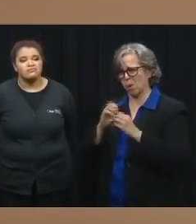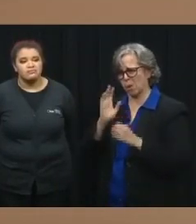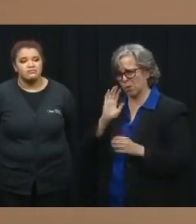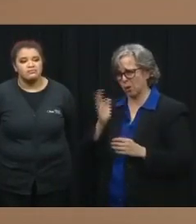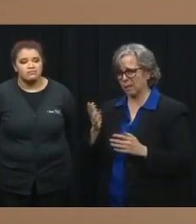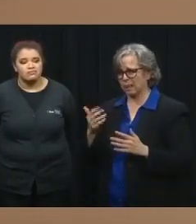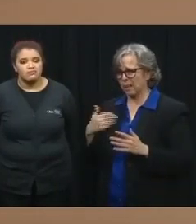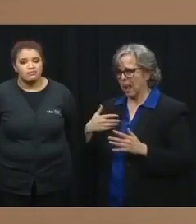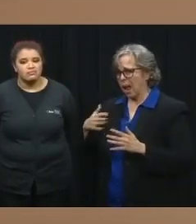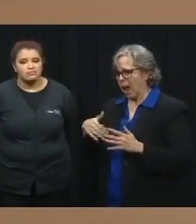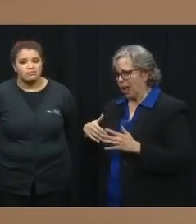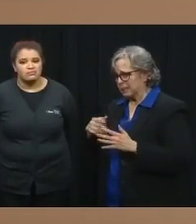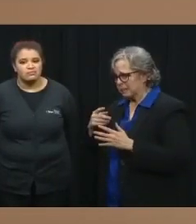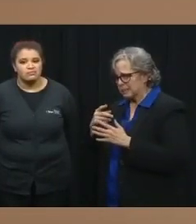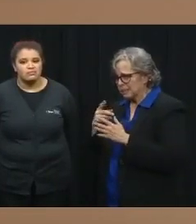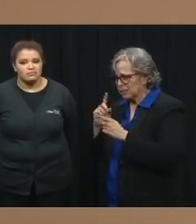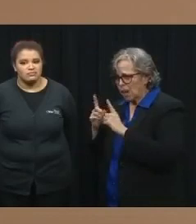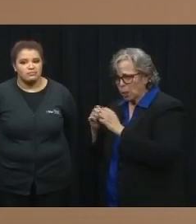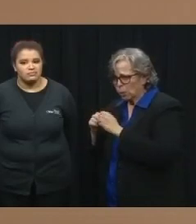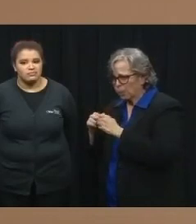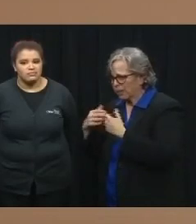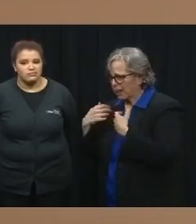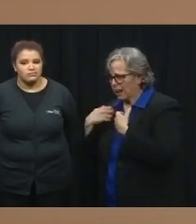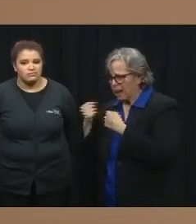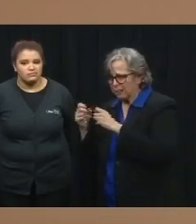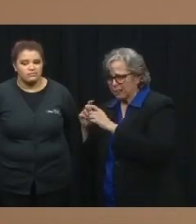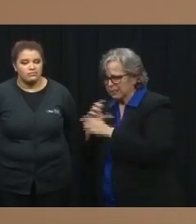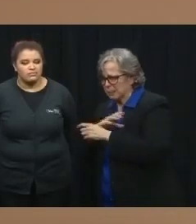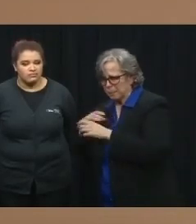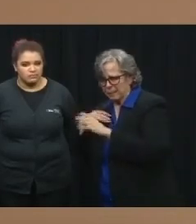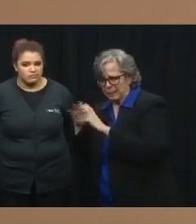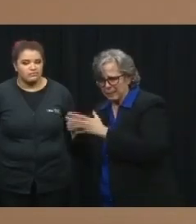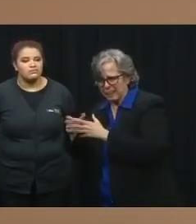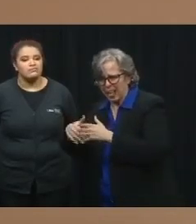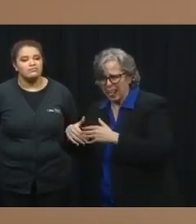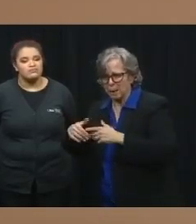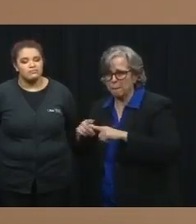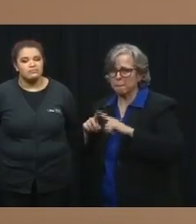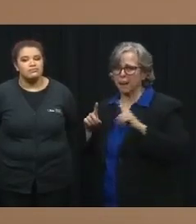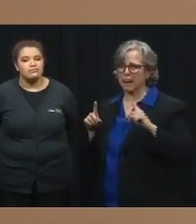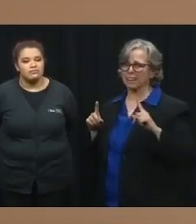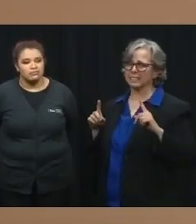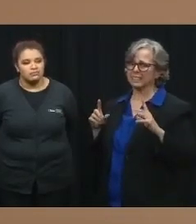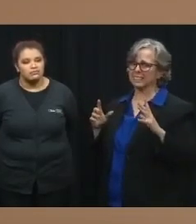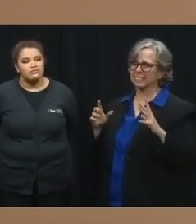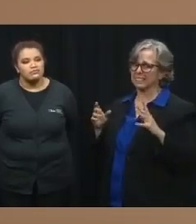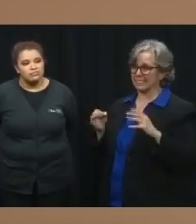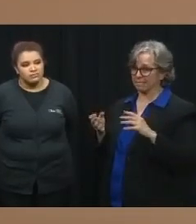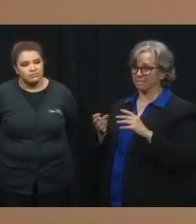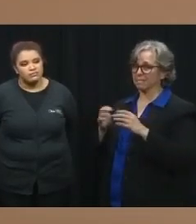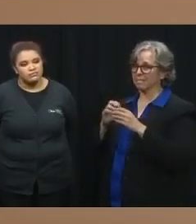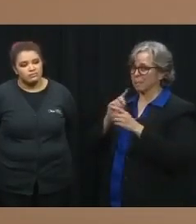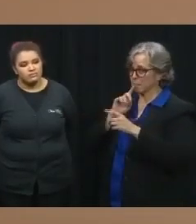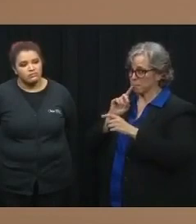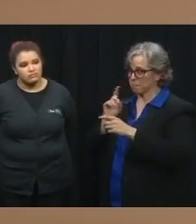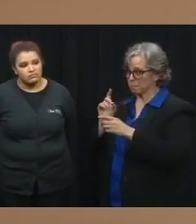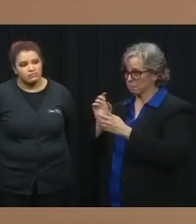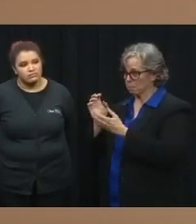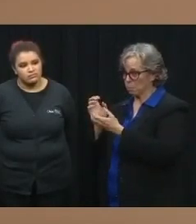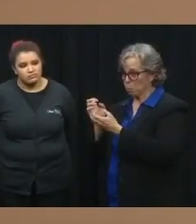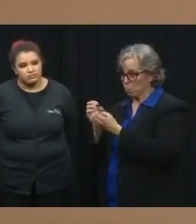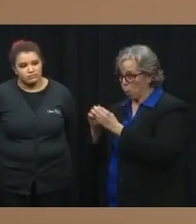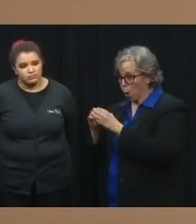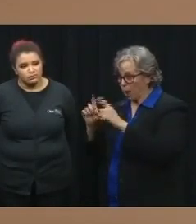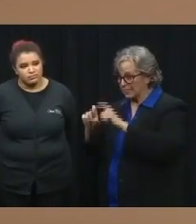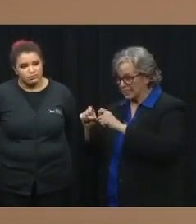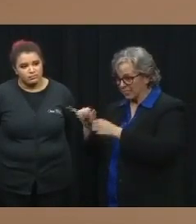just again, amazing colleagues I have, but if they have been able to ramp up some testing in the area, or some tests